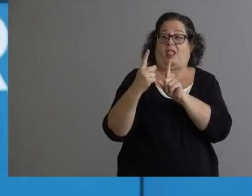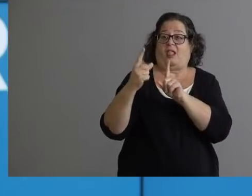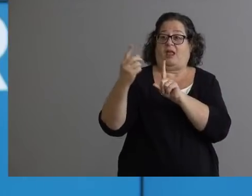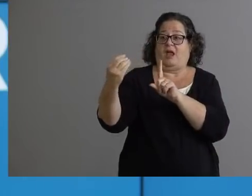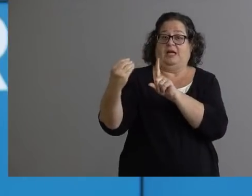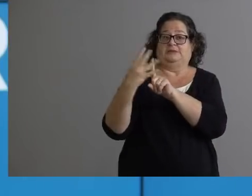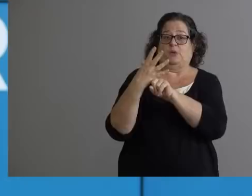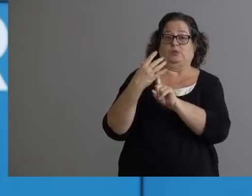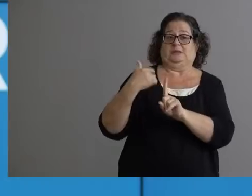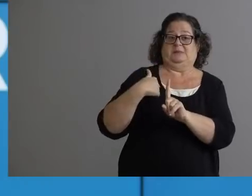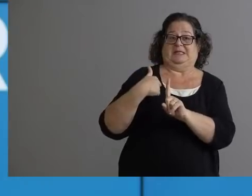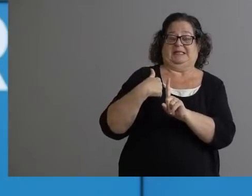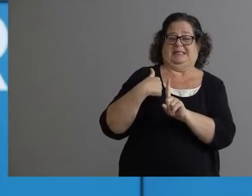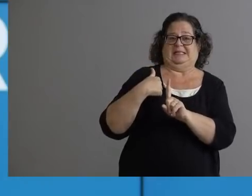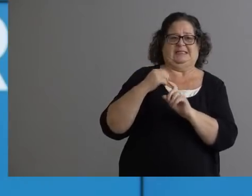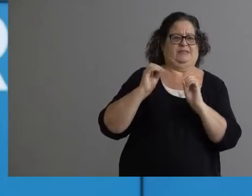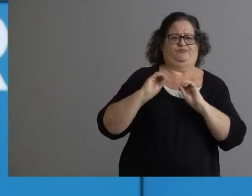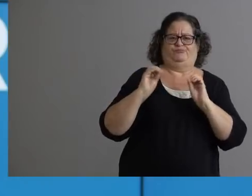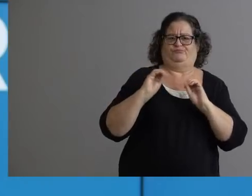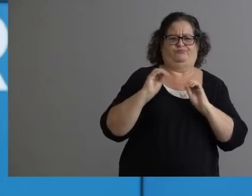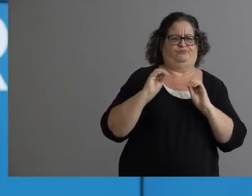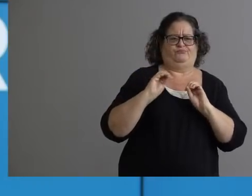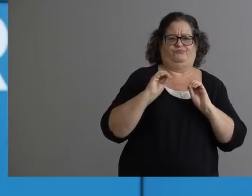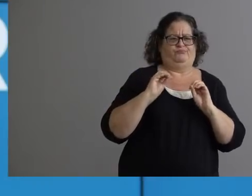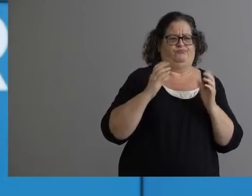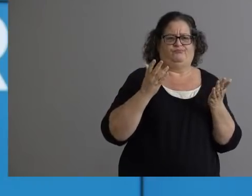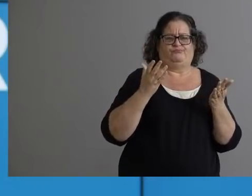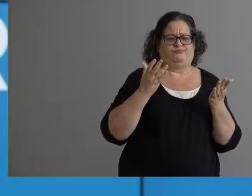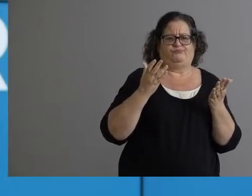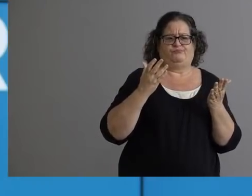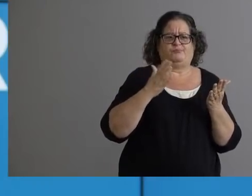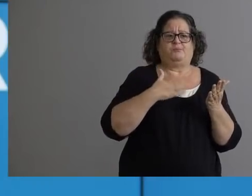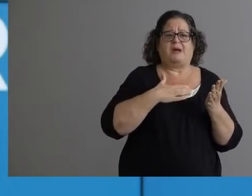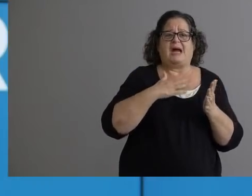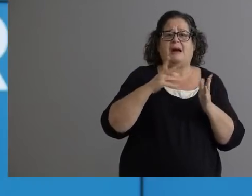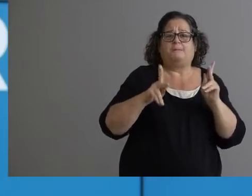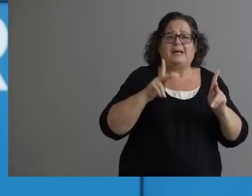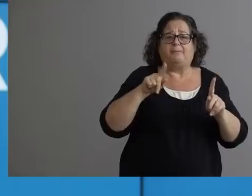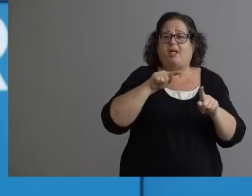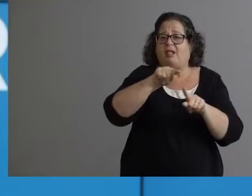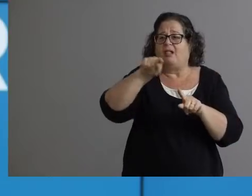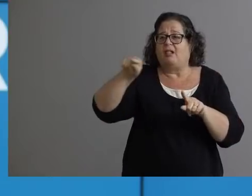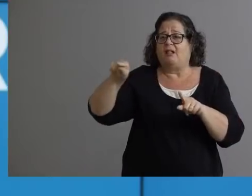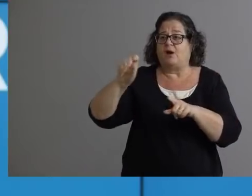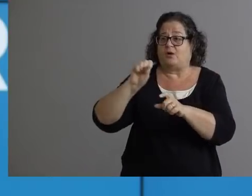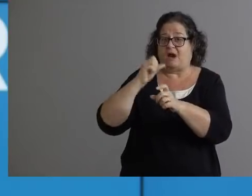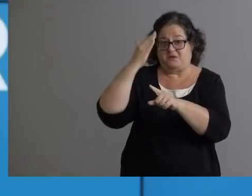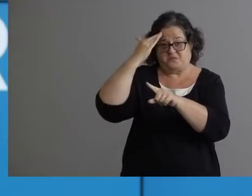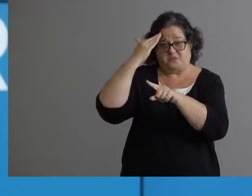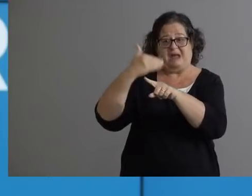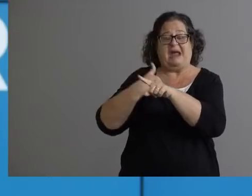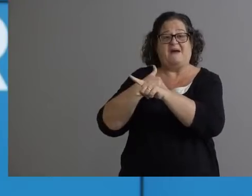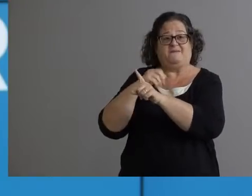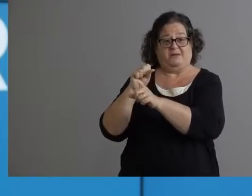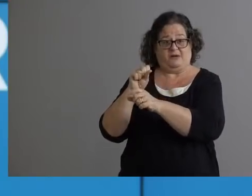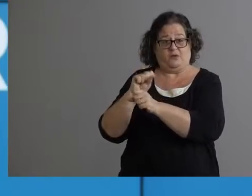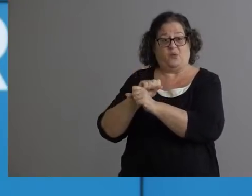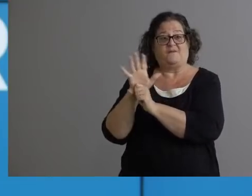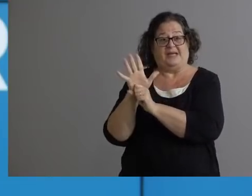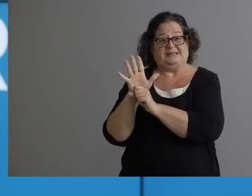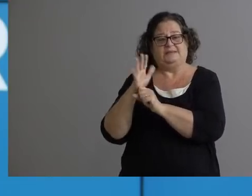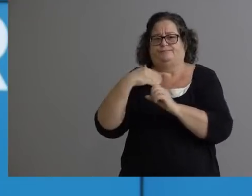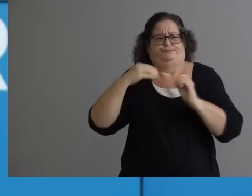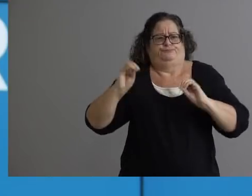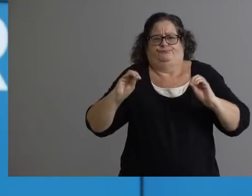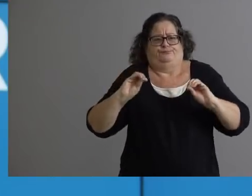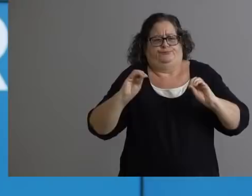has COVID-19. When you are going to interact with the president, you must be tested. So